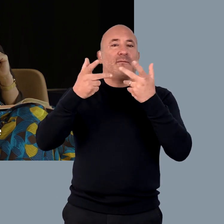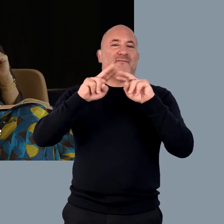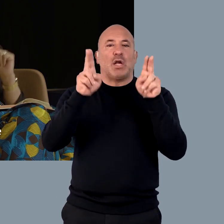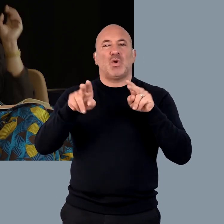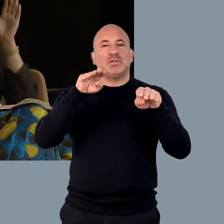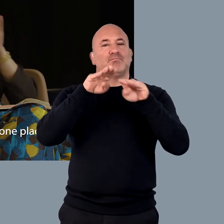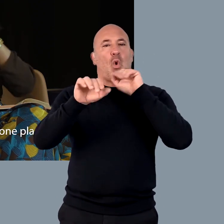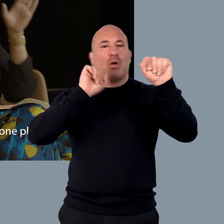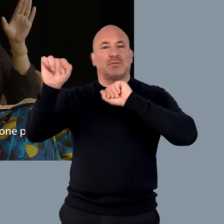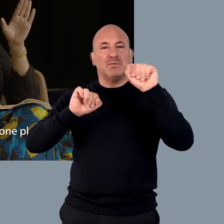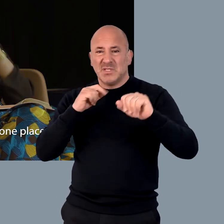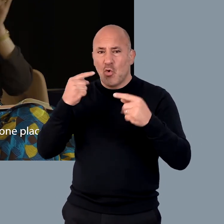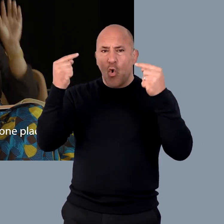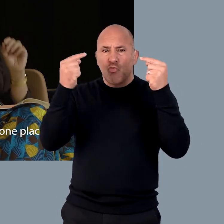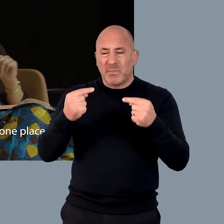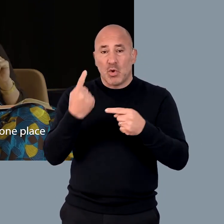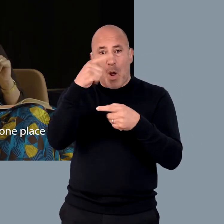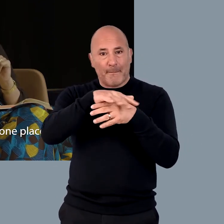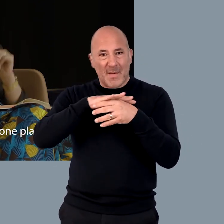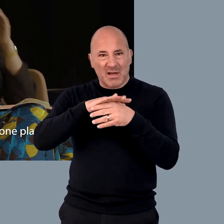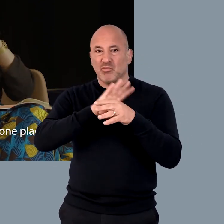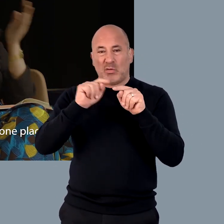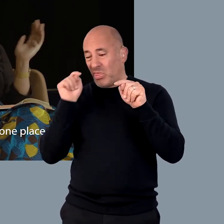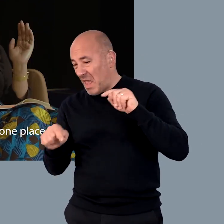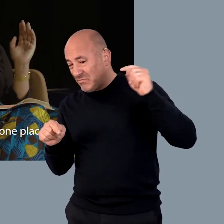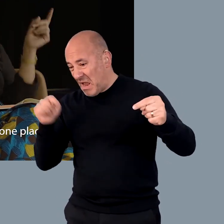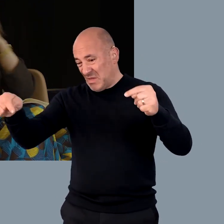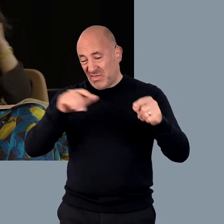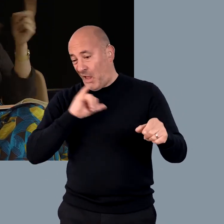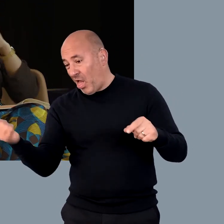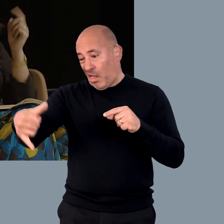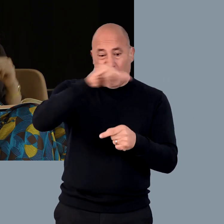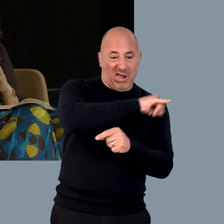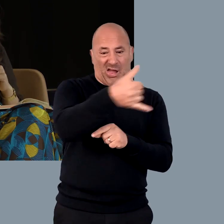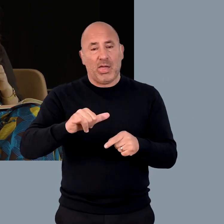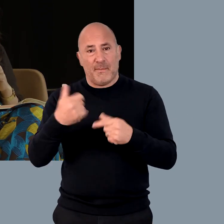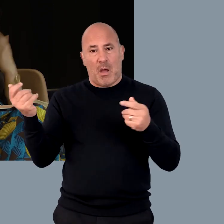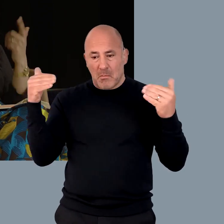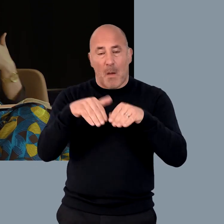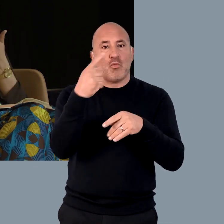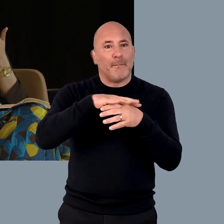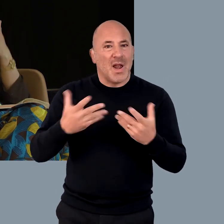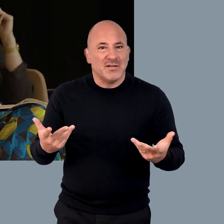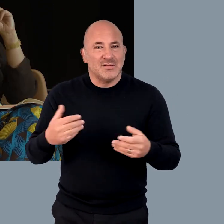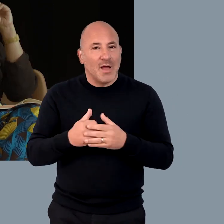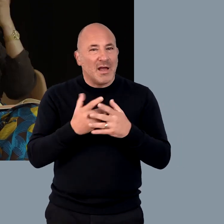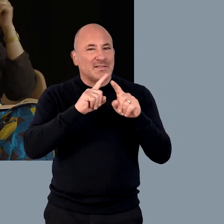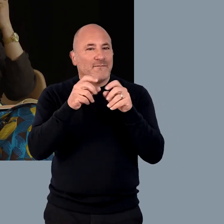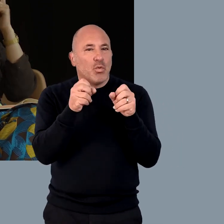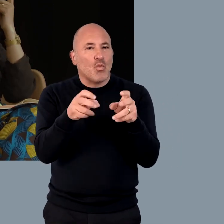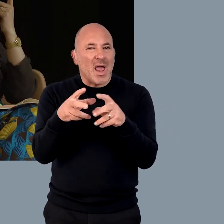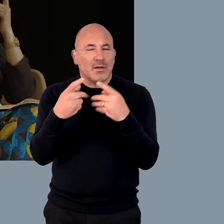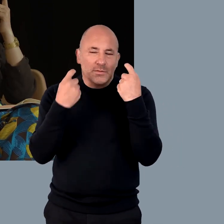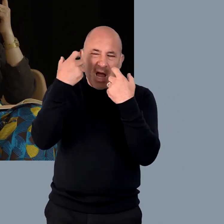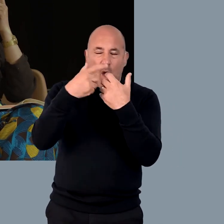federations of your sport to make sure that all the competitions are held in one place rather than flying people between in the space of 1 year? So there's lots of like